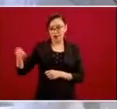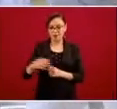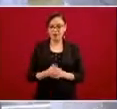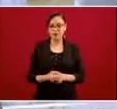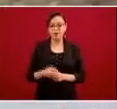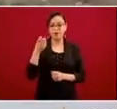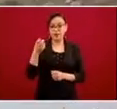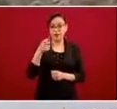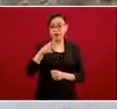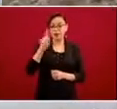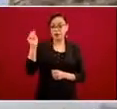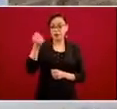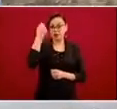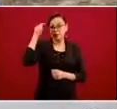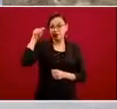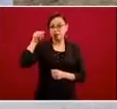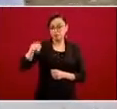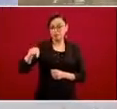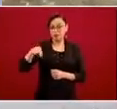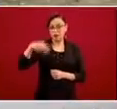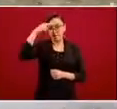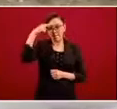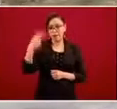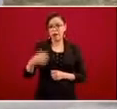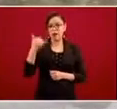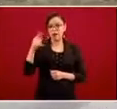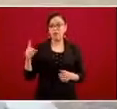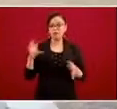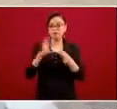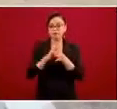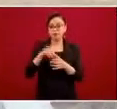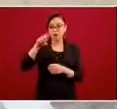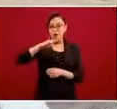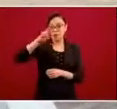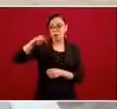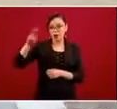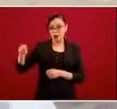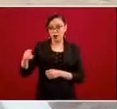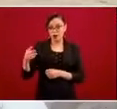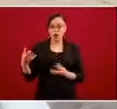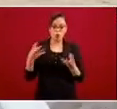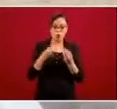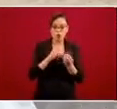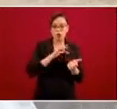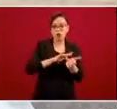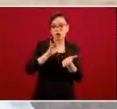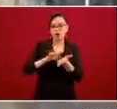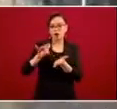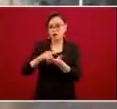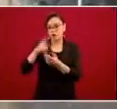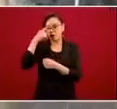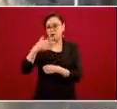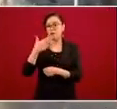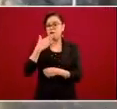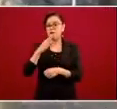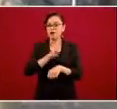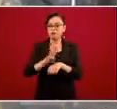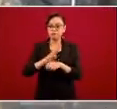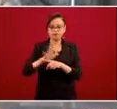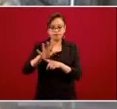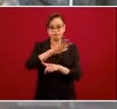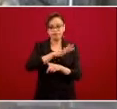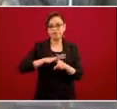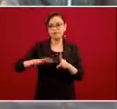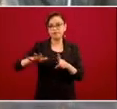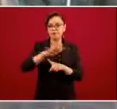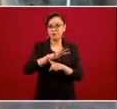way, the National Technological Institute of Mexico contributes to the mission